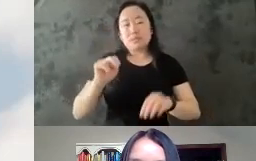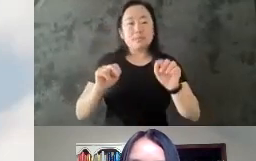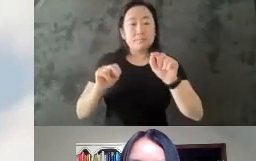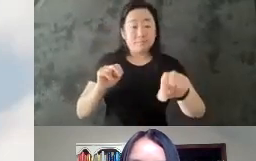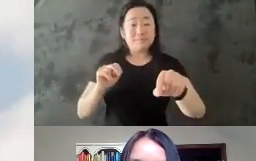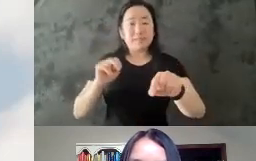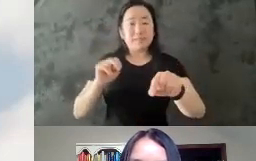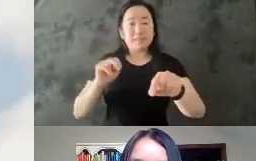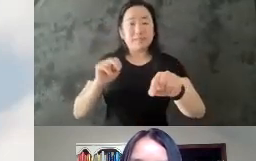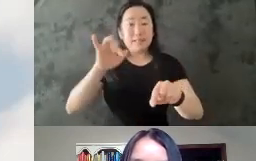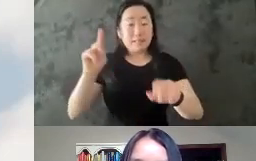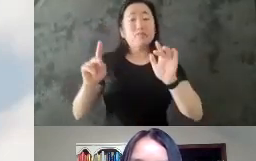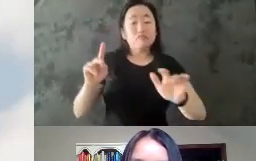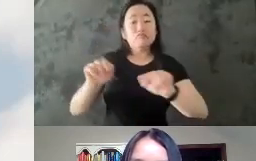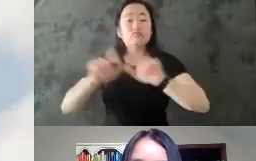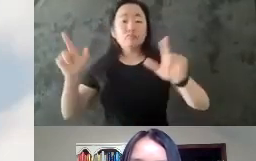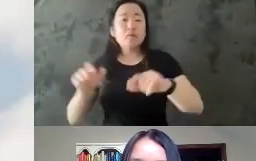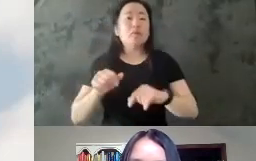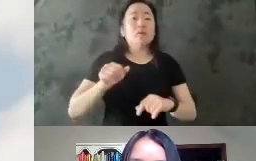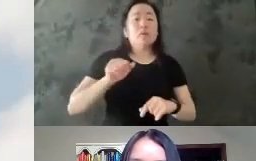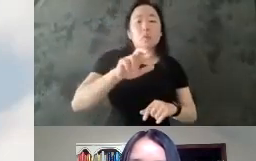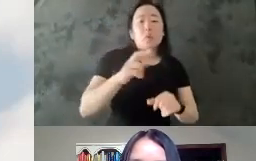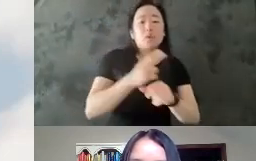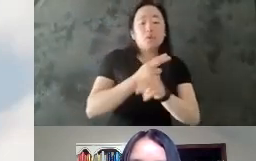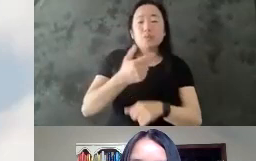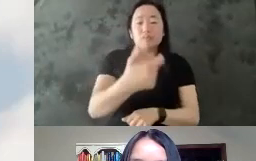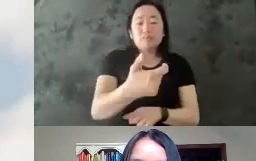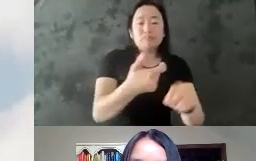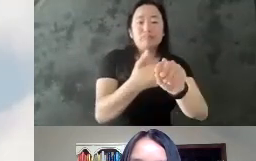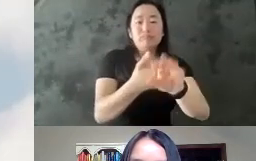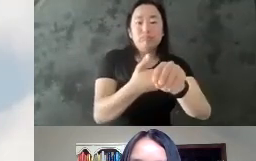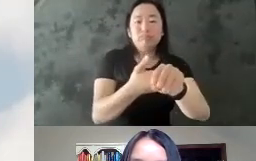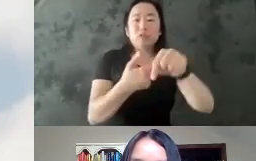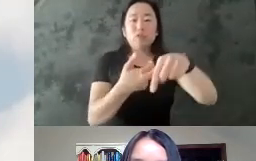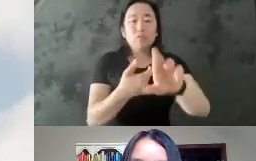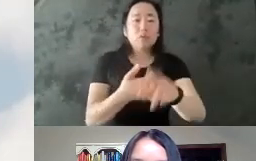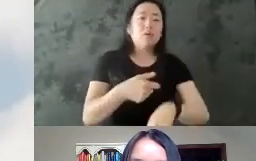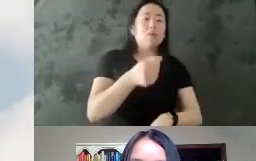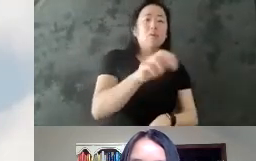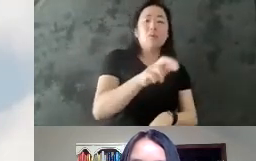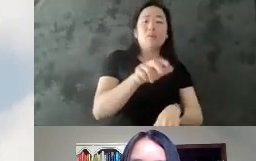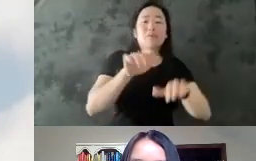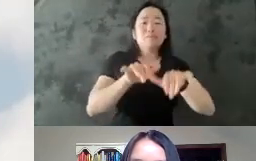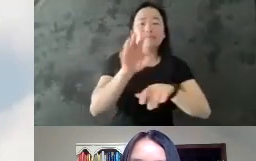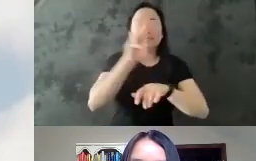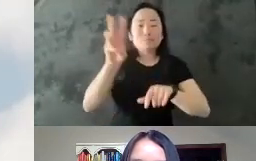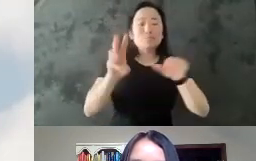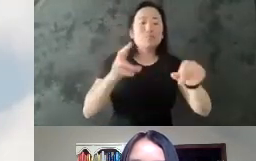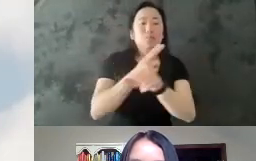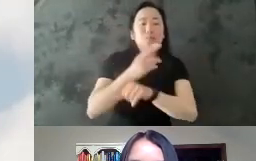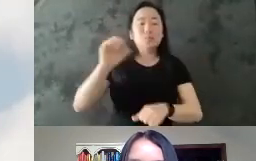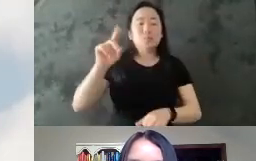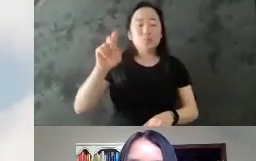39594168, you can enter what healing means to you, or you can scan the QR code on the slide. So we'll just take a couple of minutes for